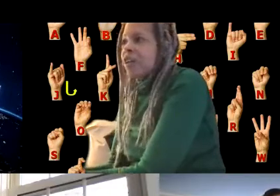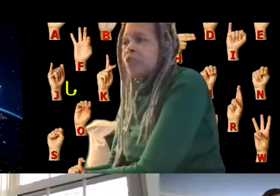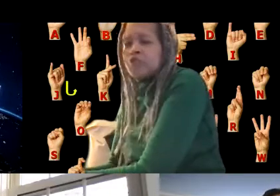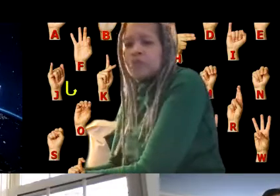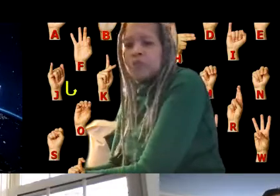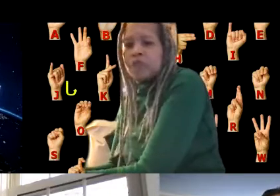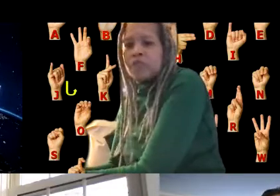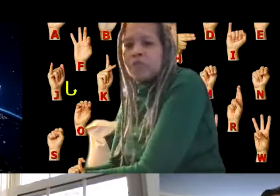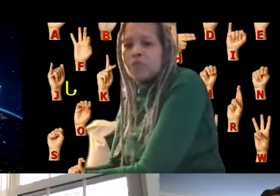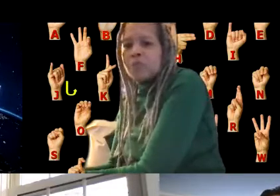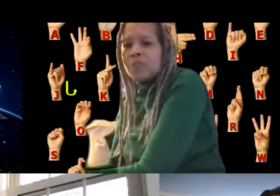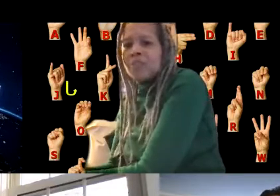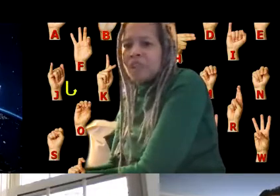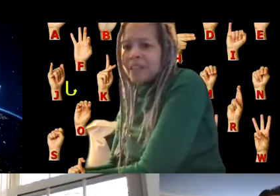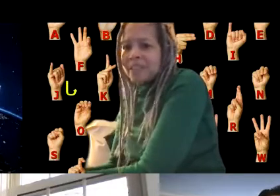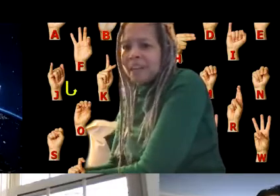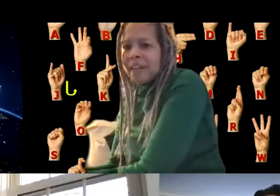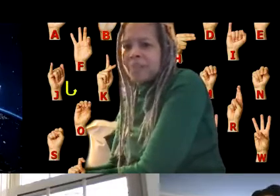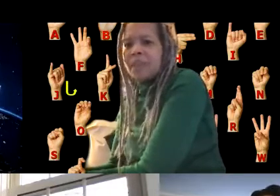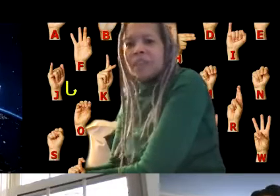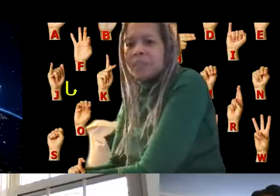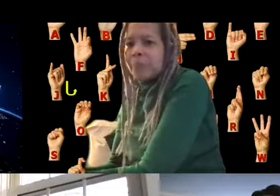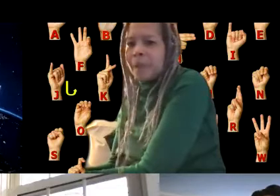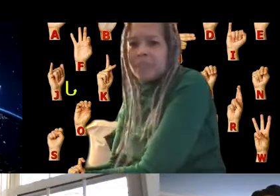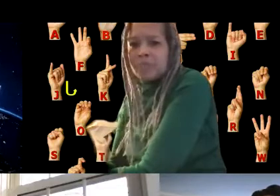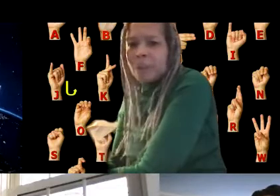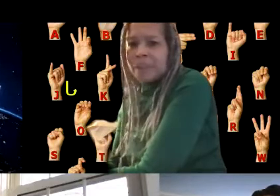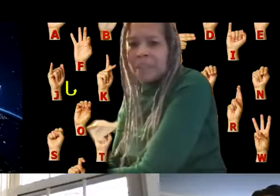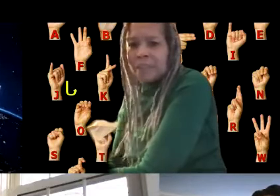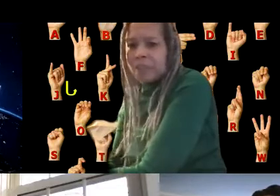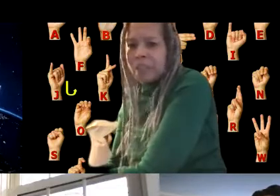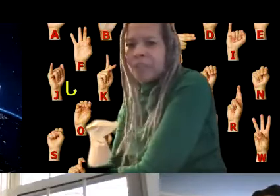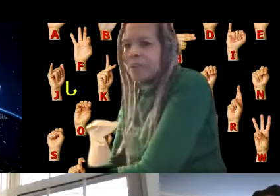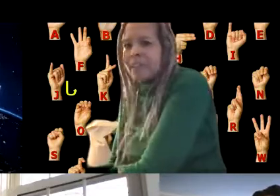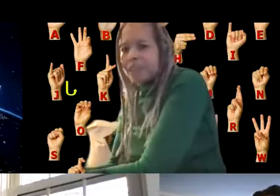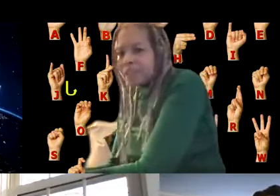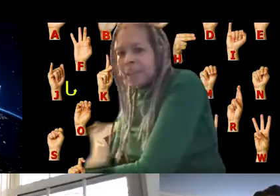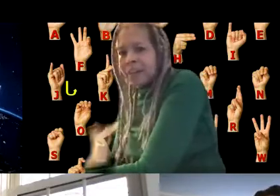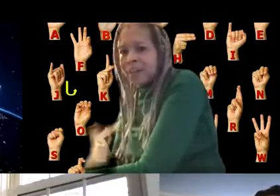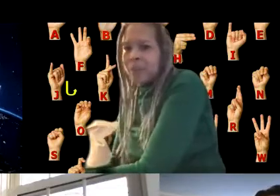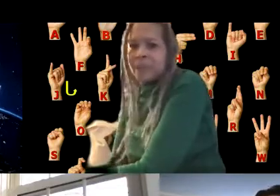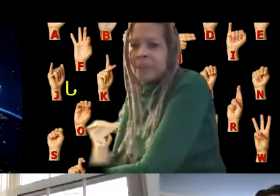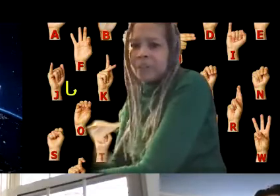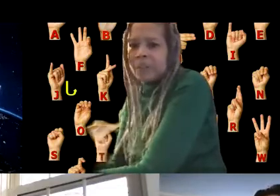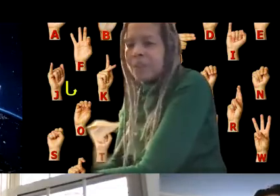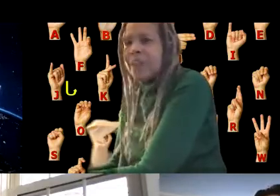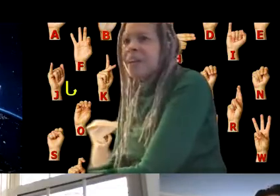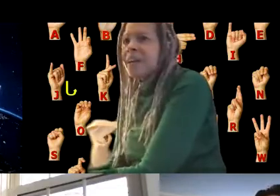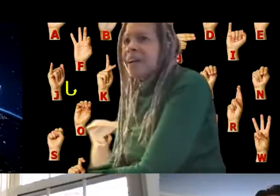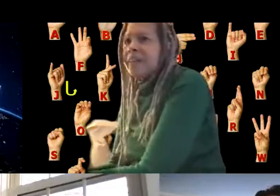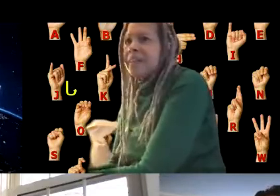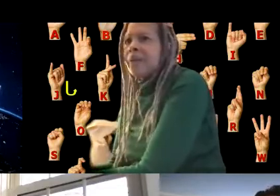hear your children in school being chastised because they're practicing Ramadan, you know, like you have to eat lunch now, you know, where they're doing